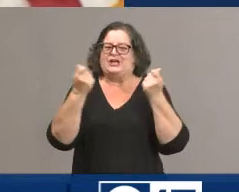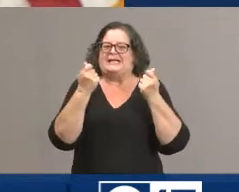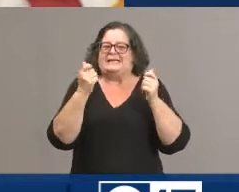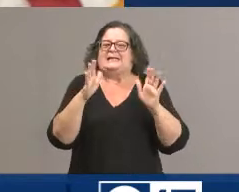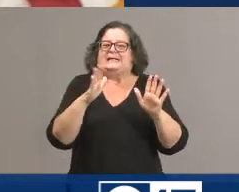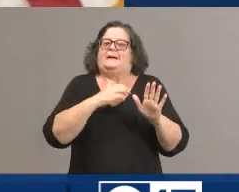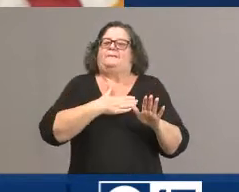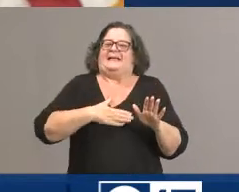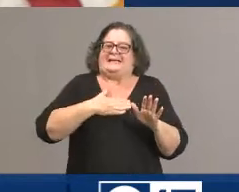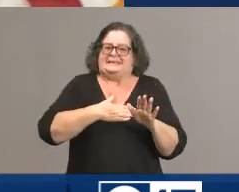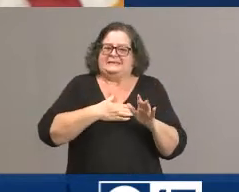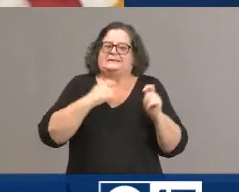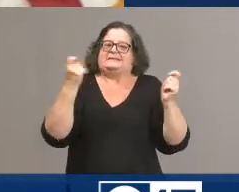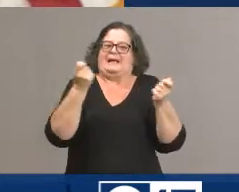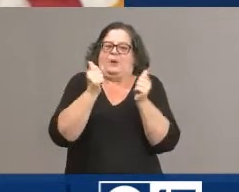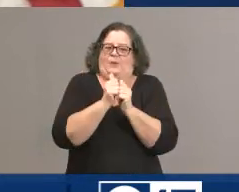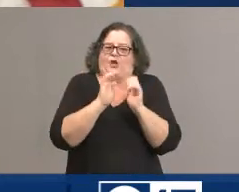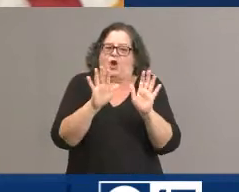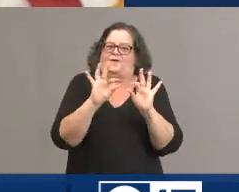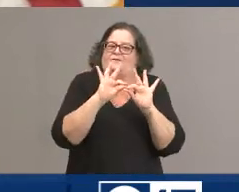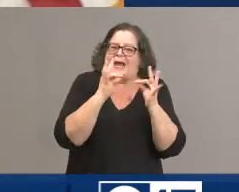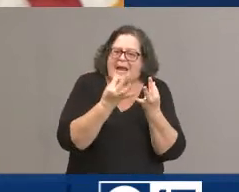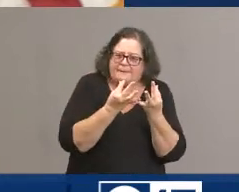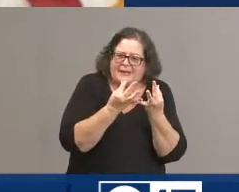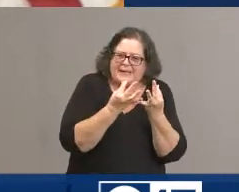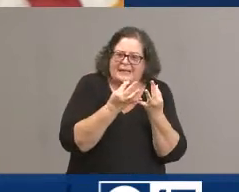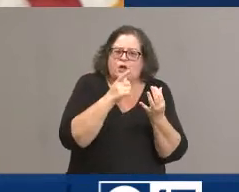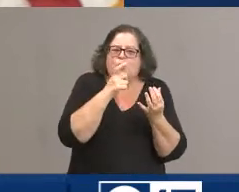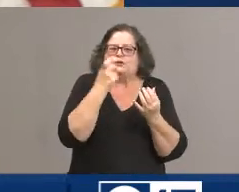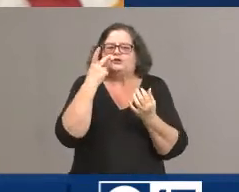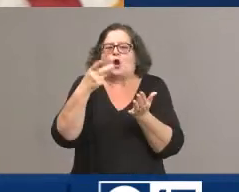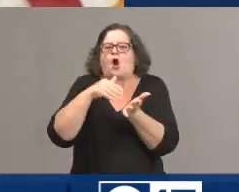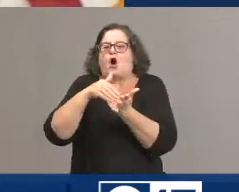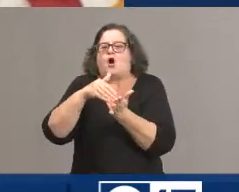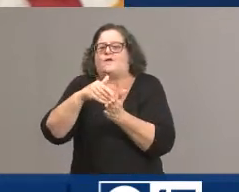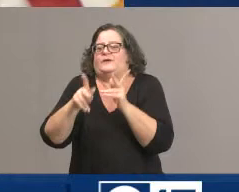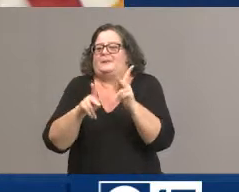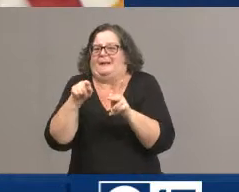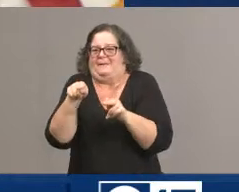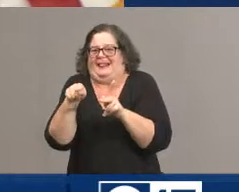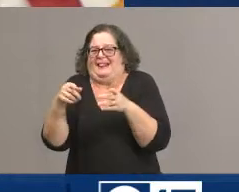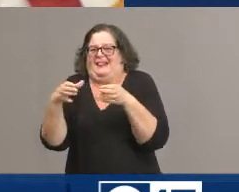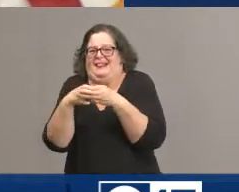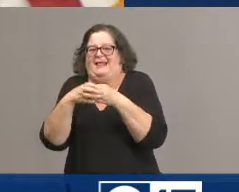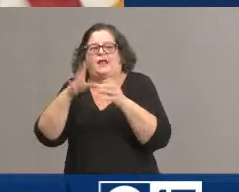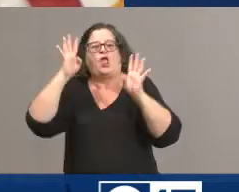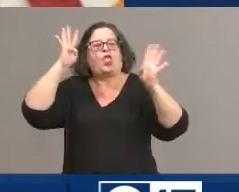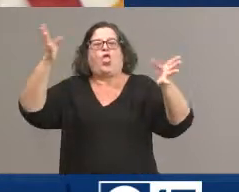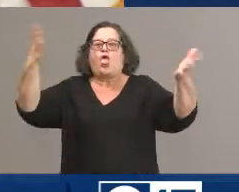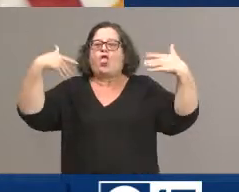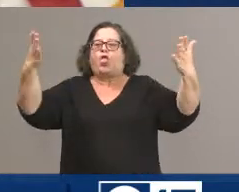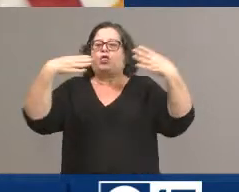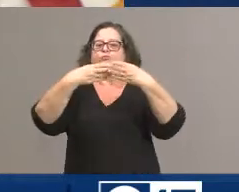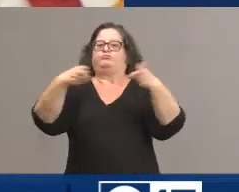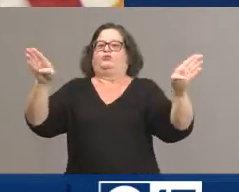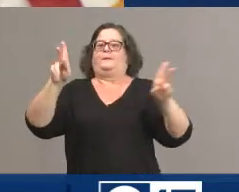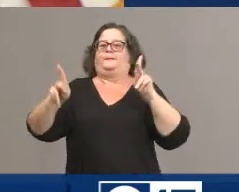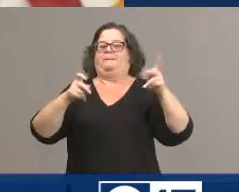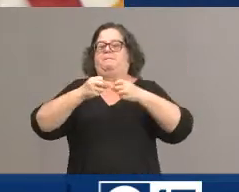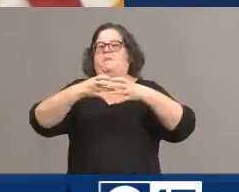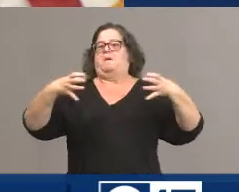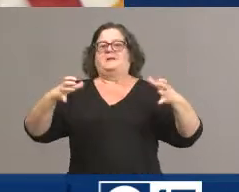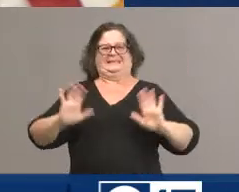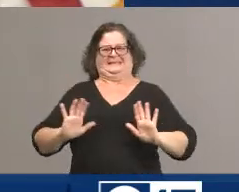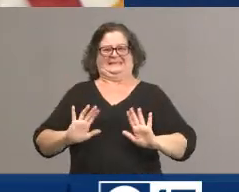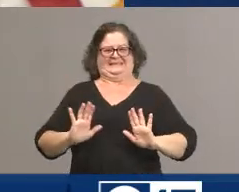daily contacts. Don't expand that and have large groups either at your home or out in public. We need to protect